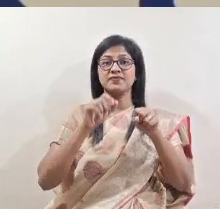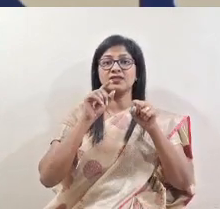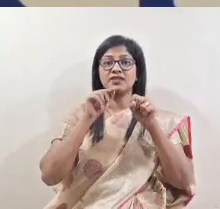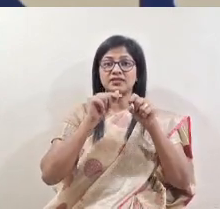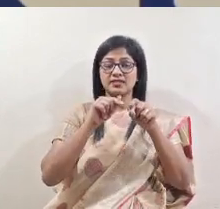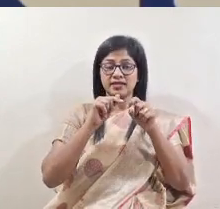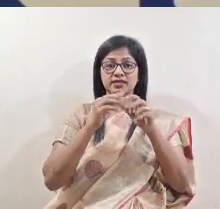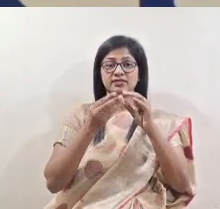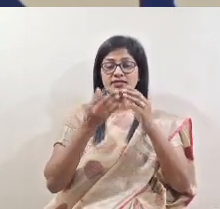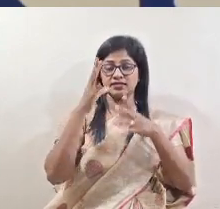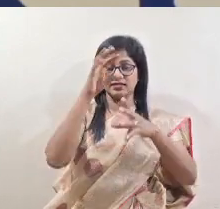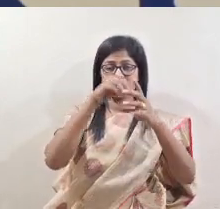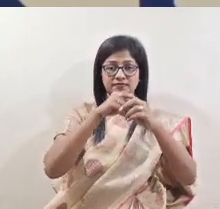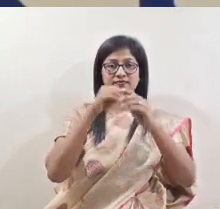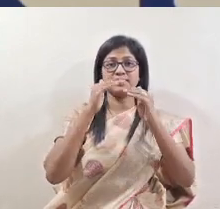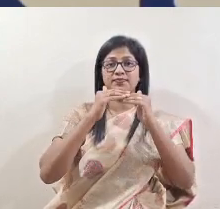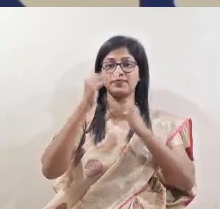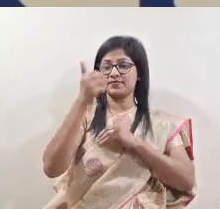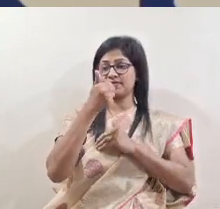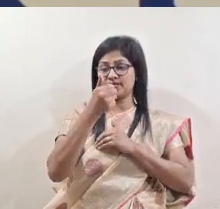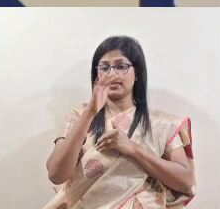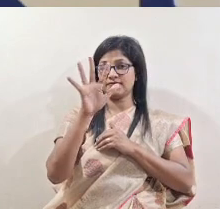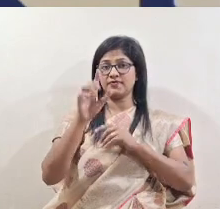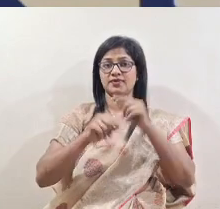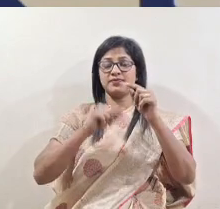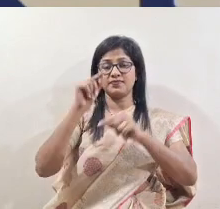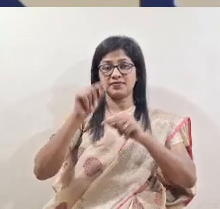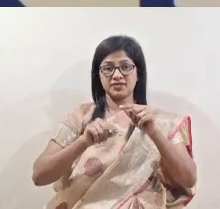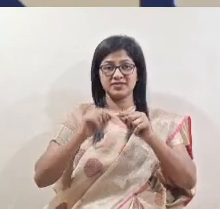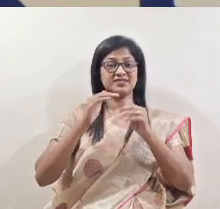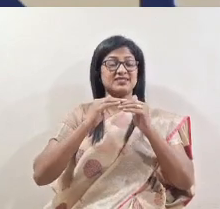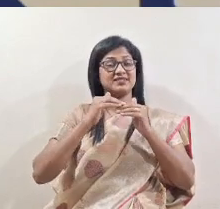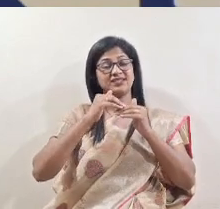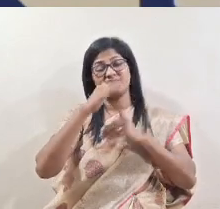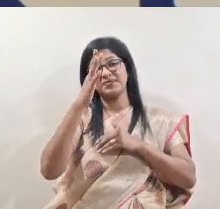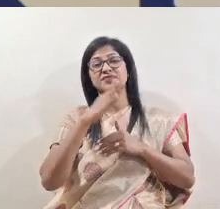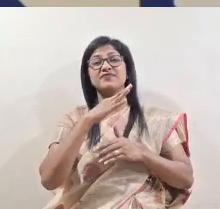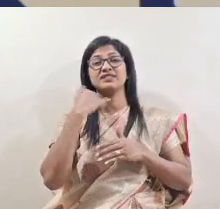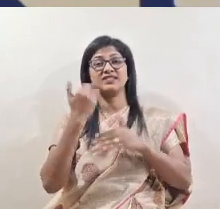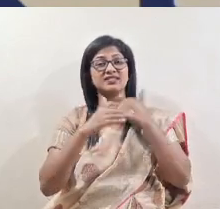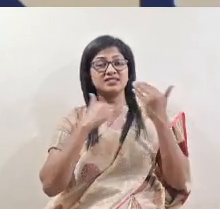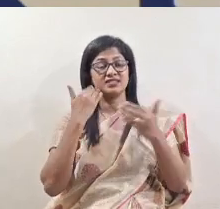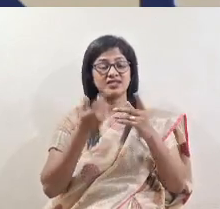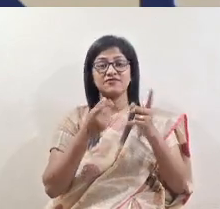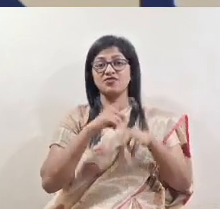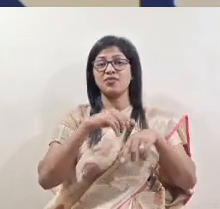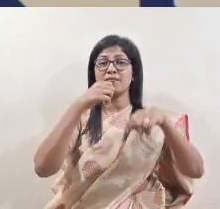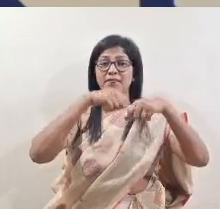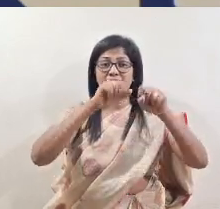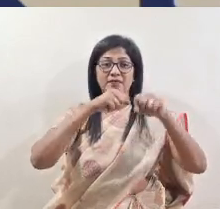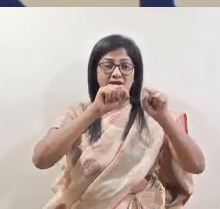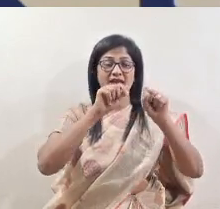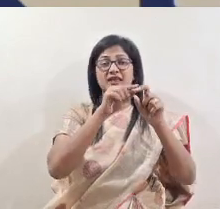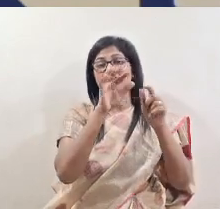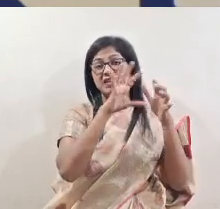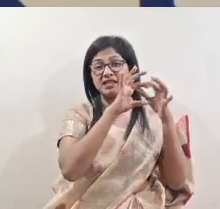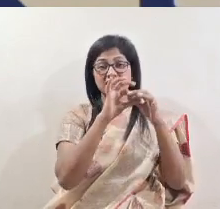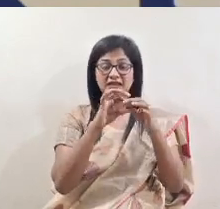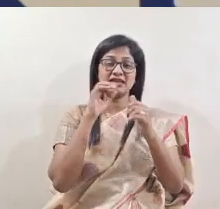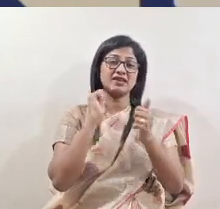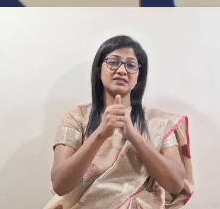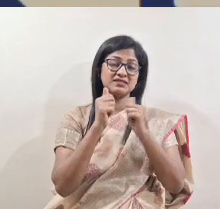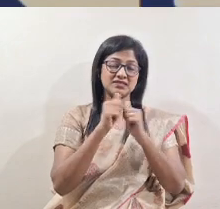which is contributing more than 65% of the fatalities. only the motorized two-wheelers are